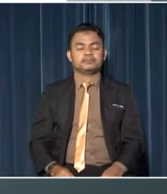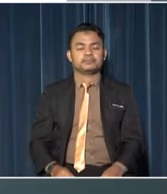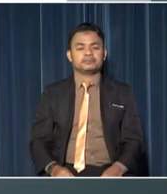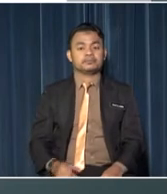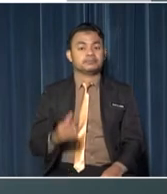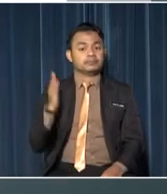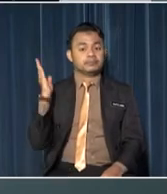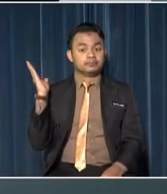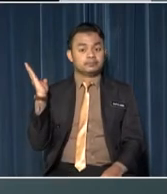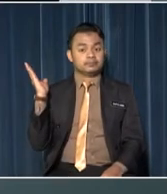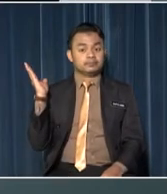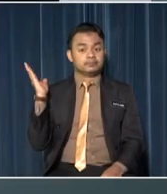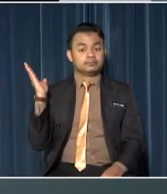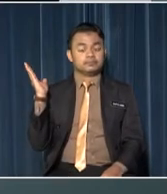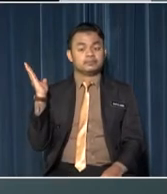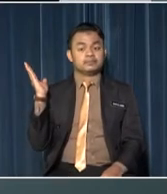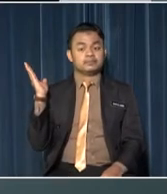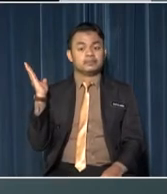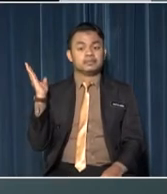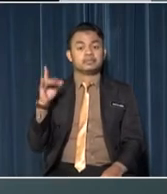This is a cube.